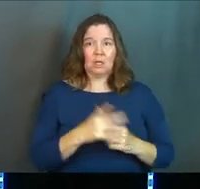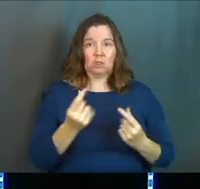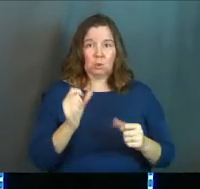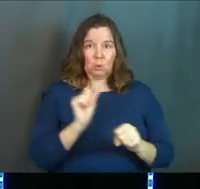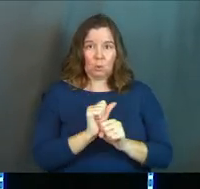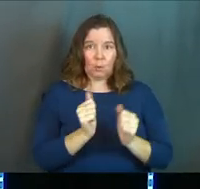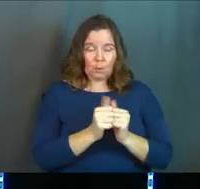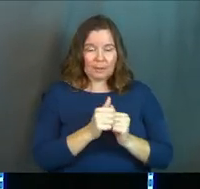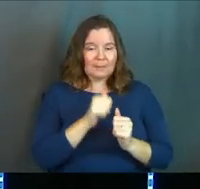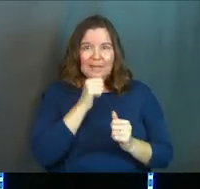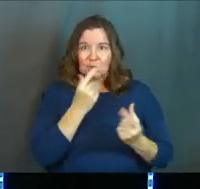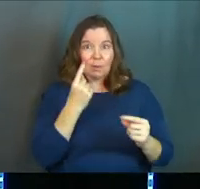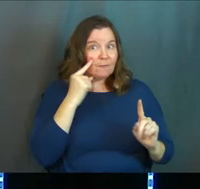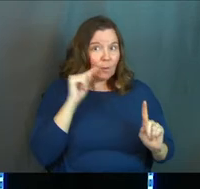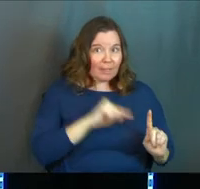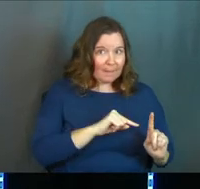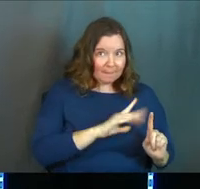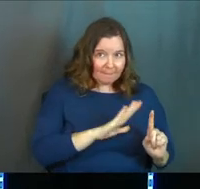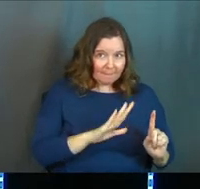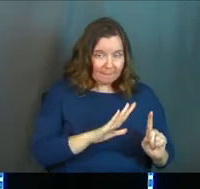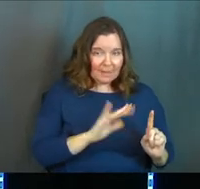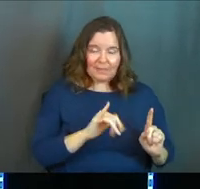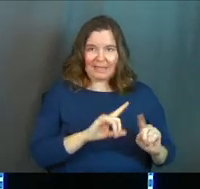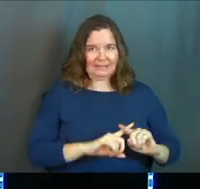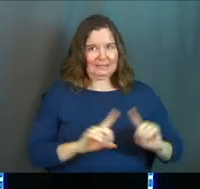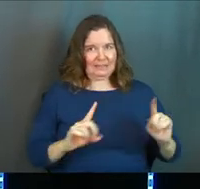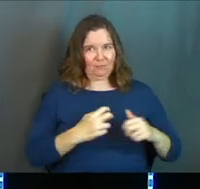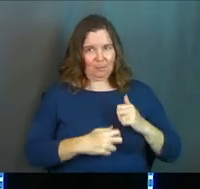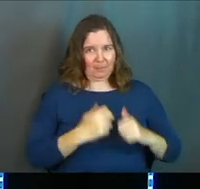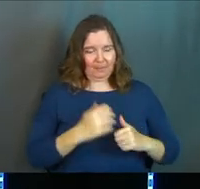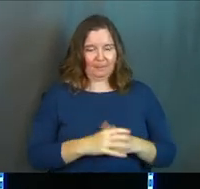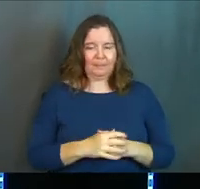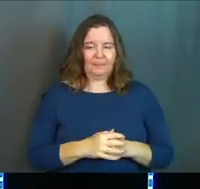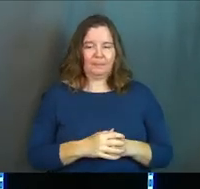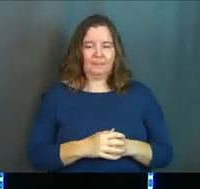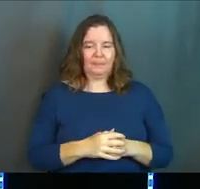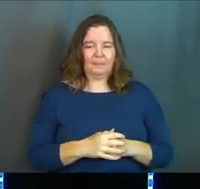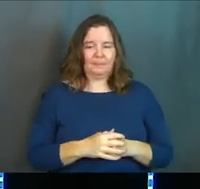she'd do the work with them. Not do the work for them. That's a whole other problem.